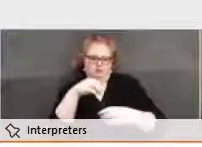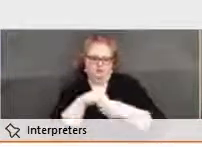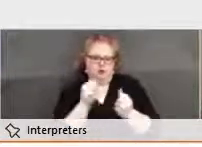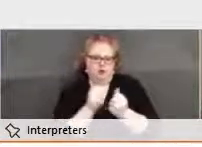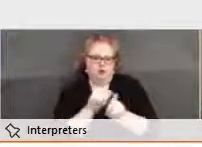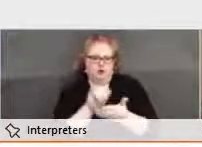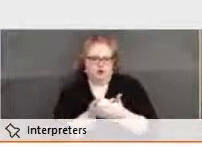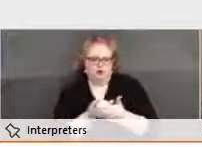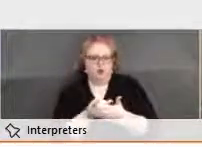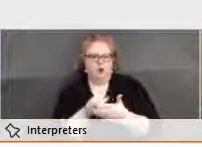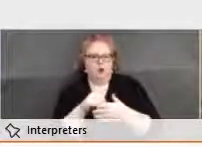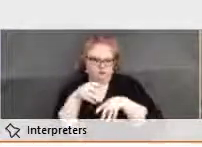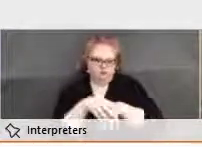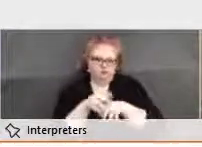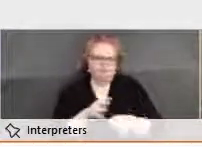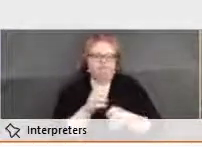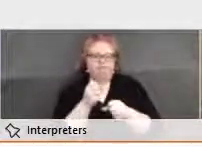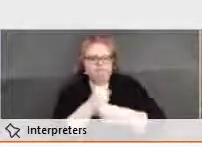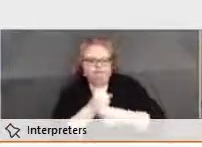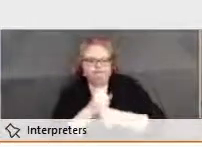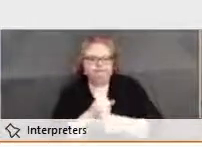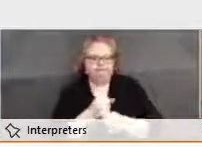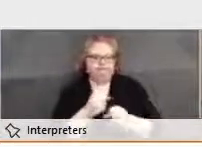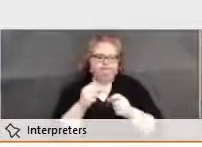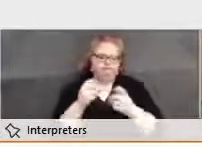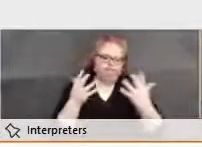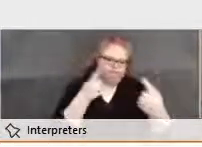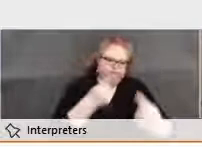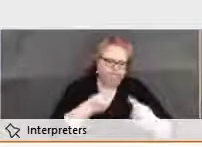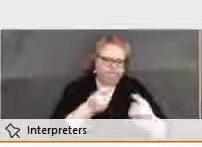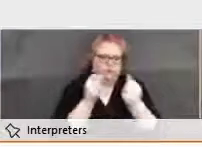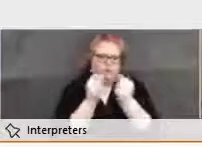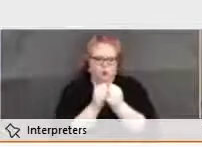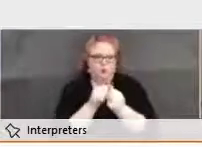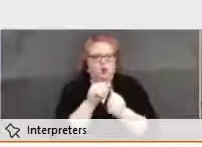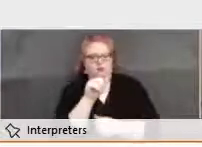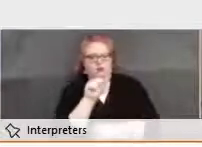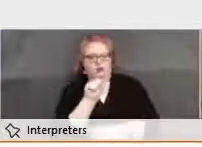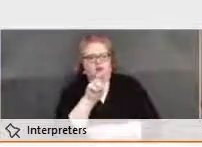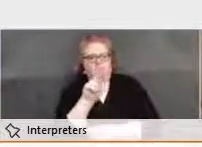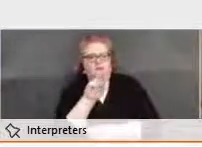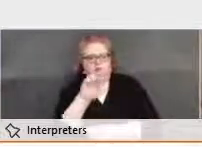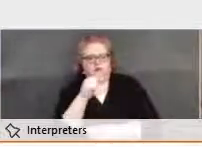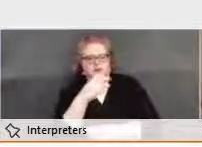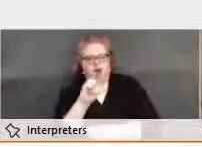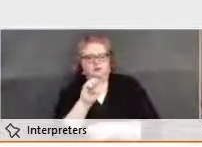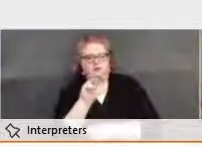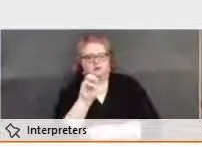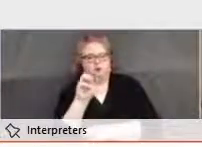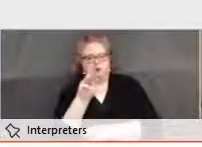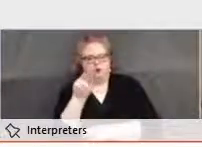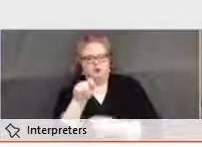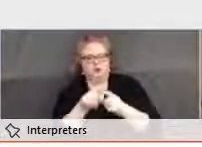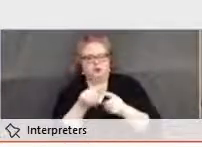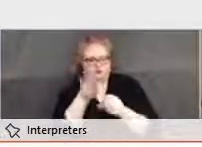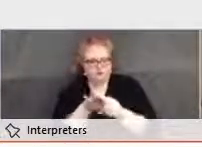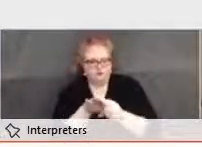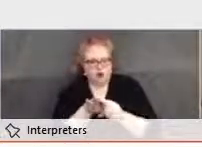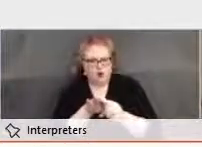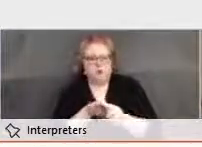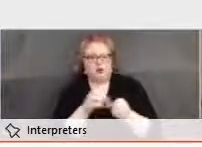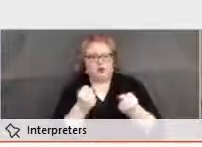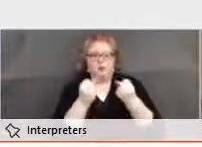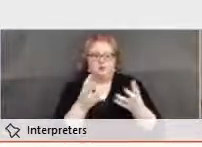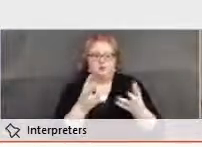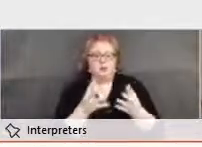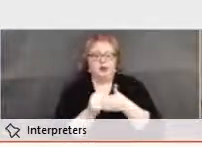In fact, both the previous and current Little Rock City Hall buildings played host to many meetings on women's suffrage. Some of the Little Rock